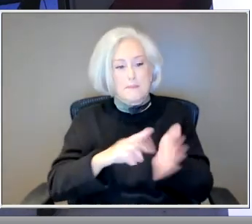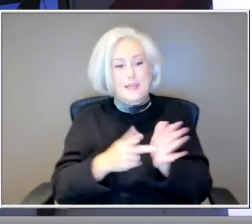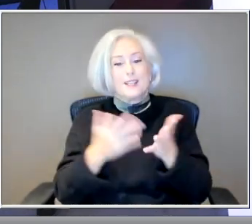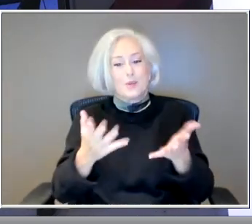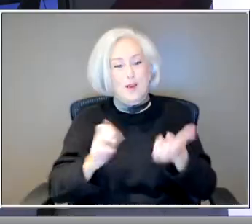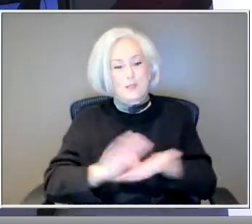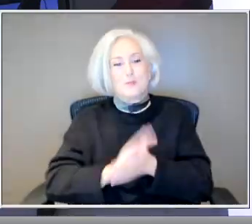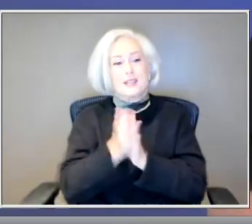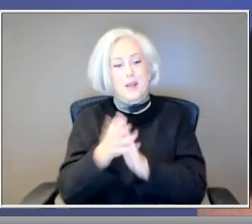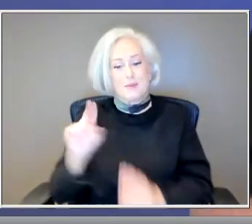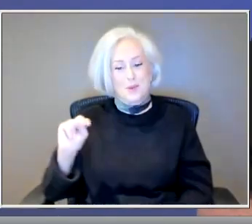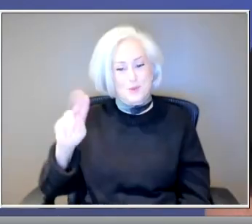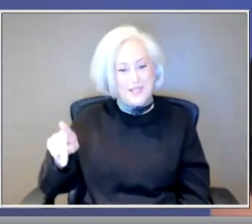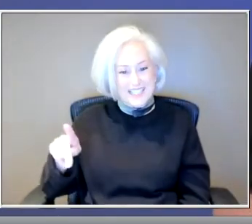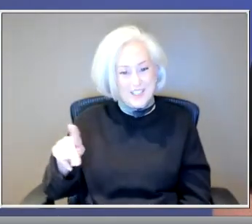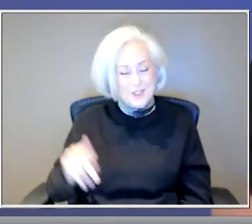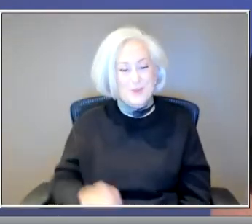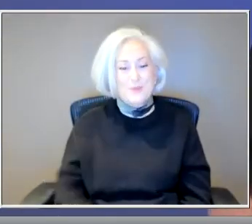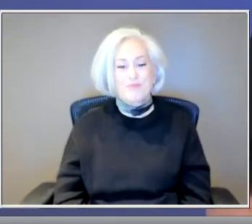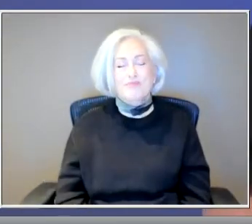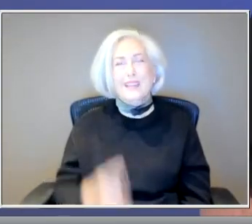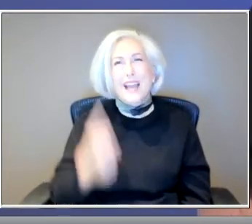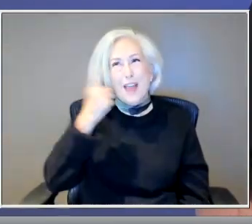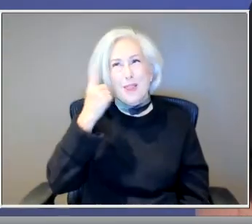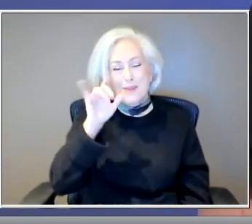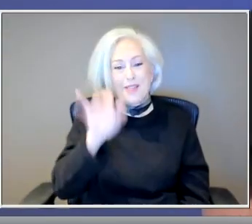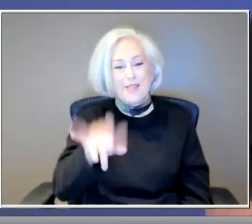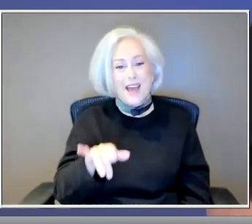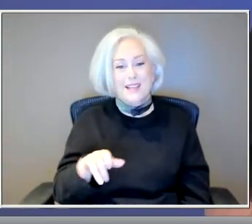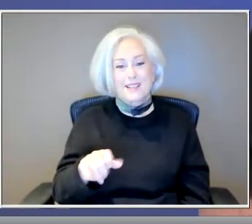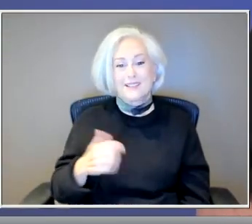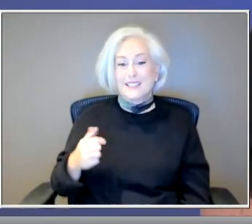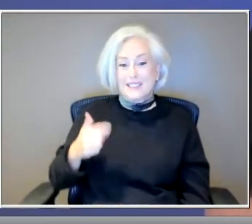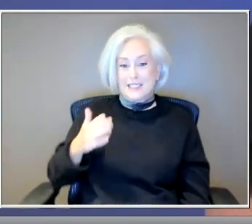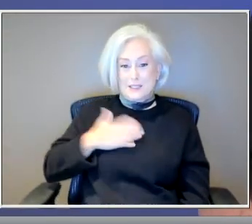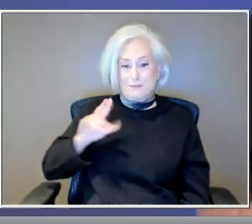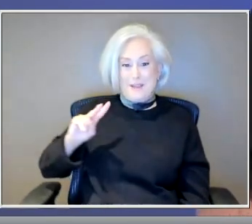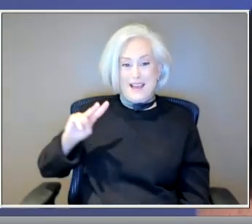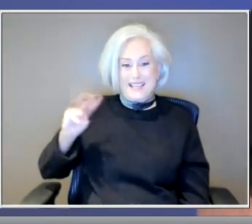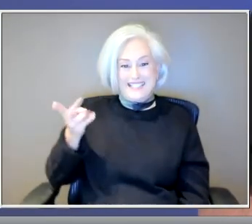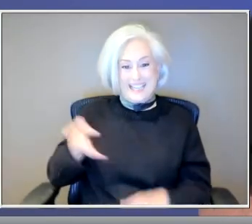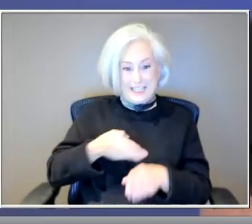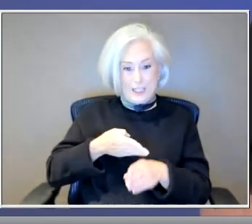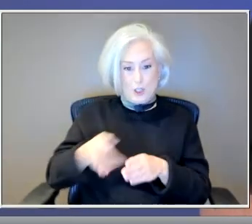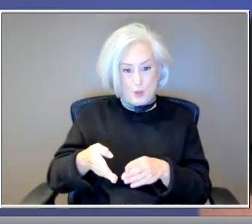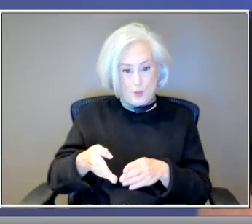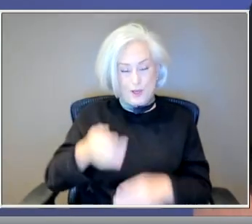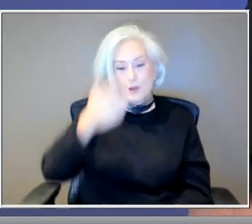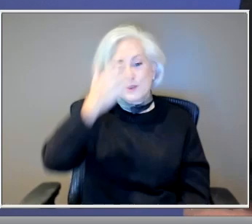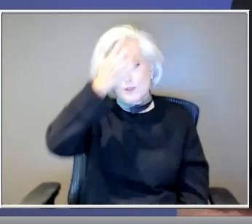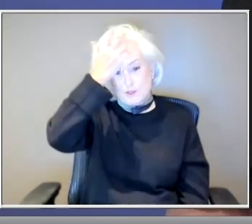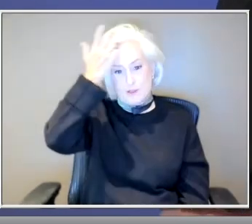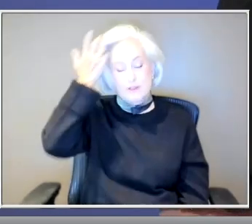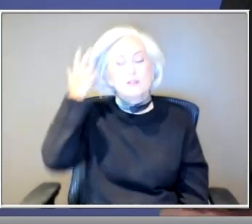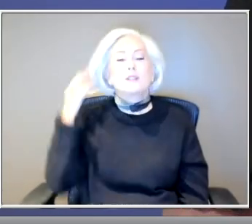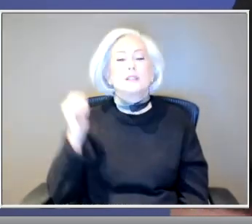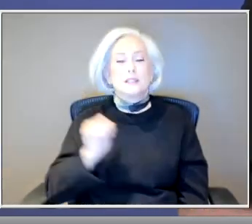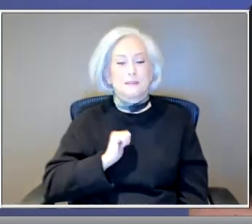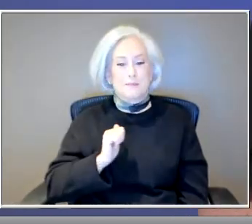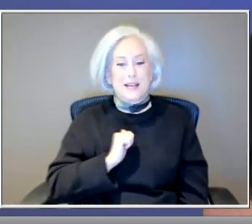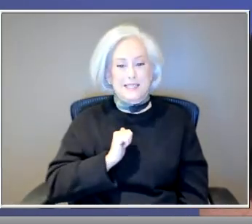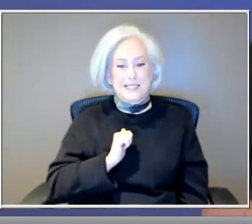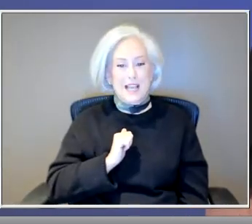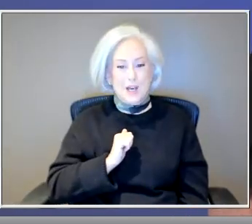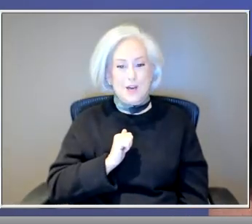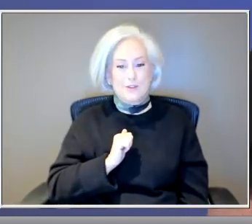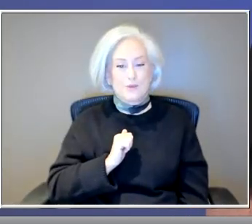Yeah. Actually, this was a second career in my life. Oh, so great. When I was just about the time this all occurred,